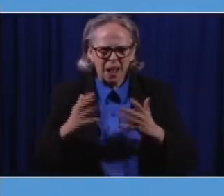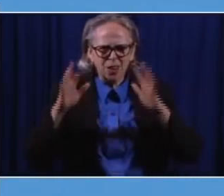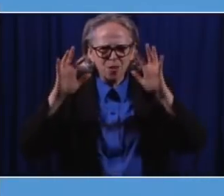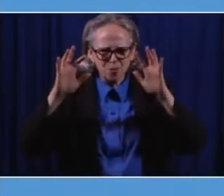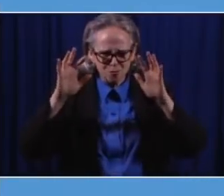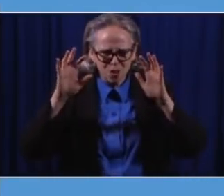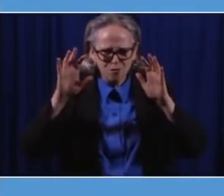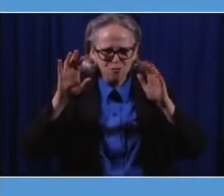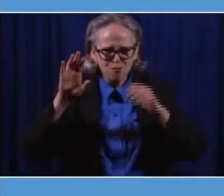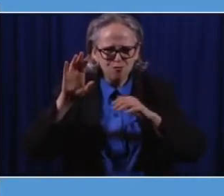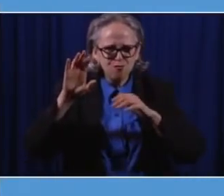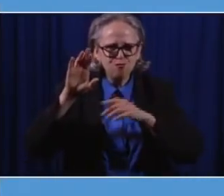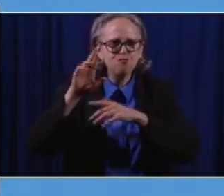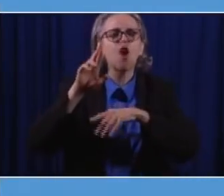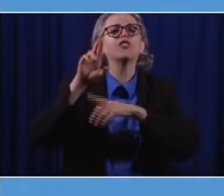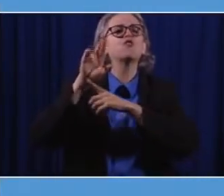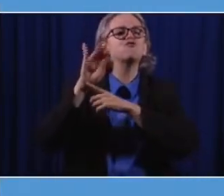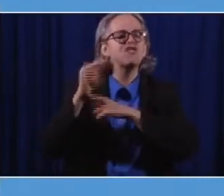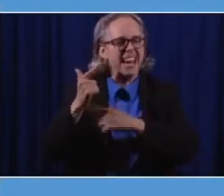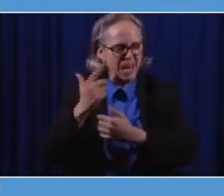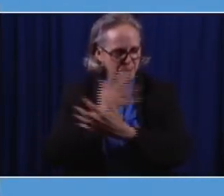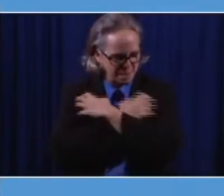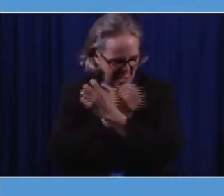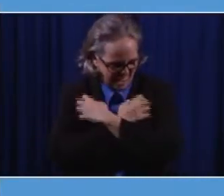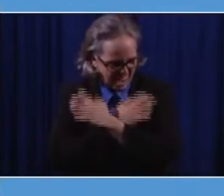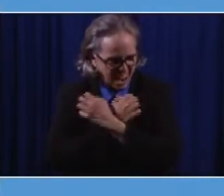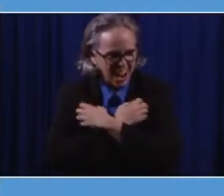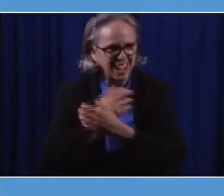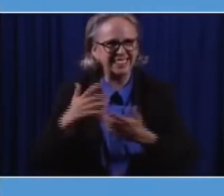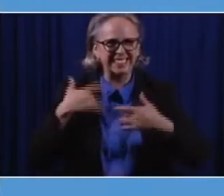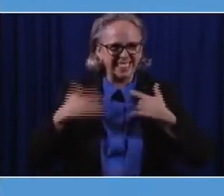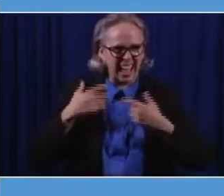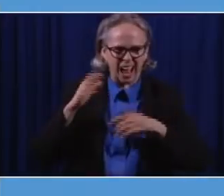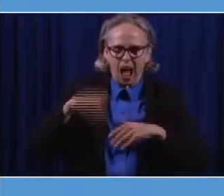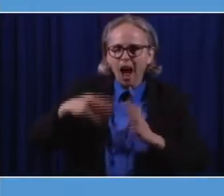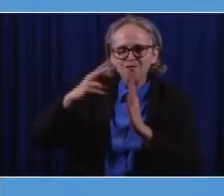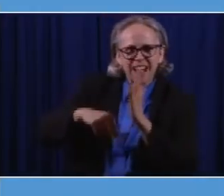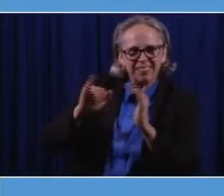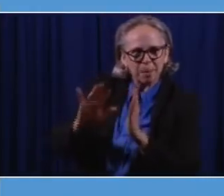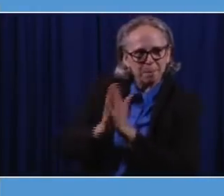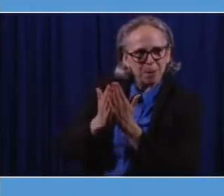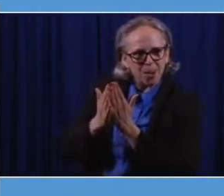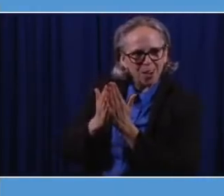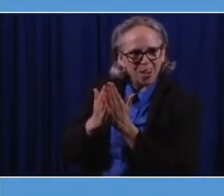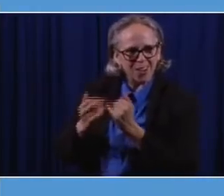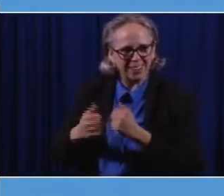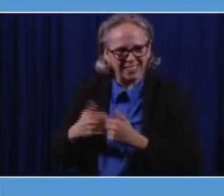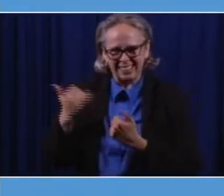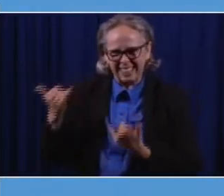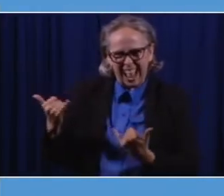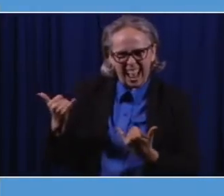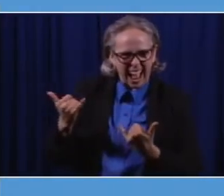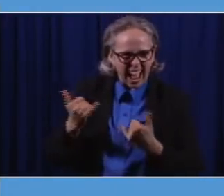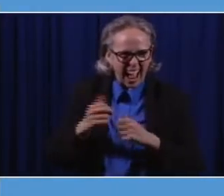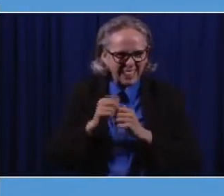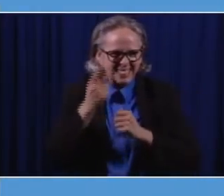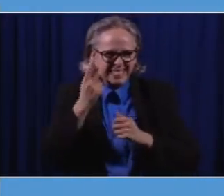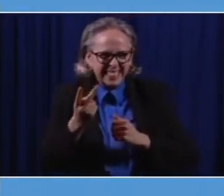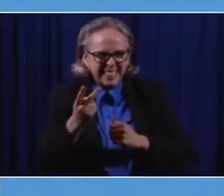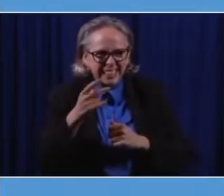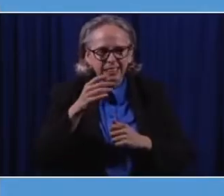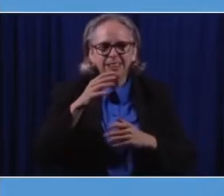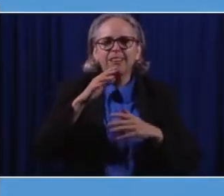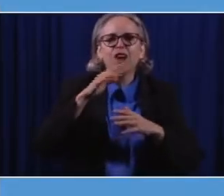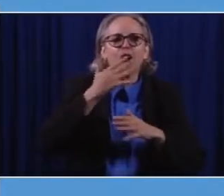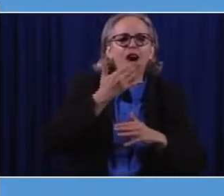yet, but I'm really excited about that. And I was really excited to see, kids of color on that